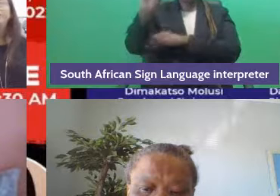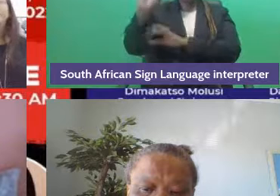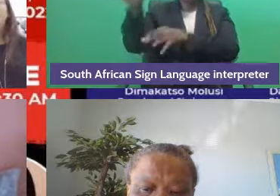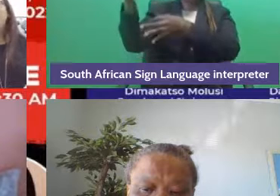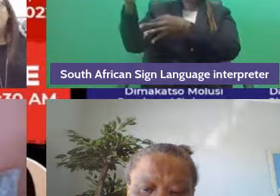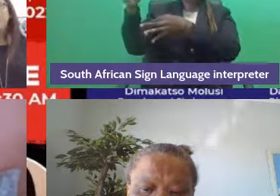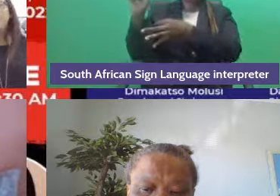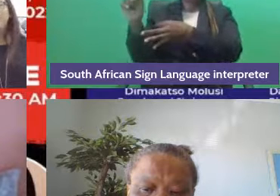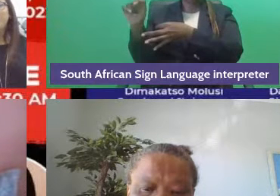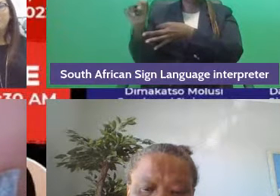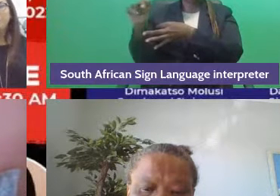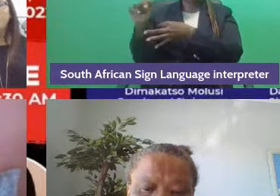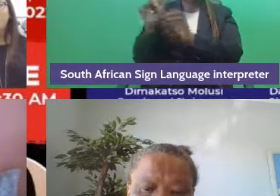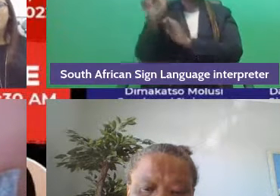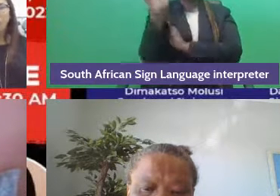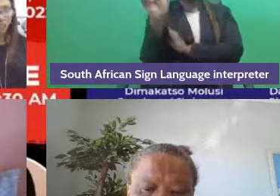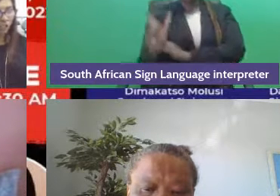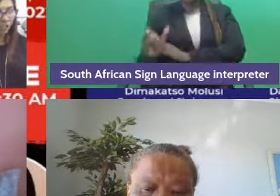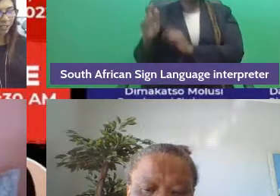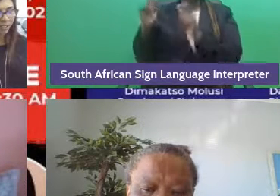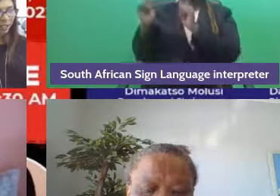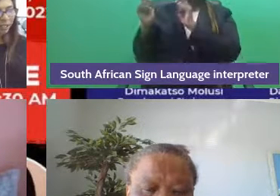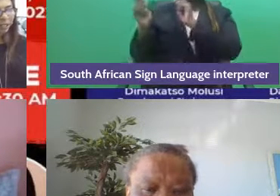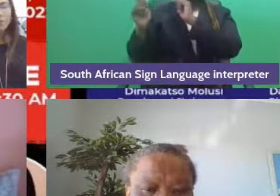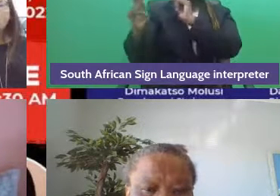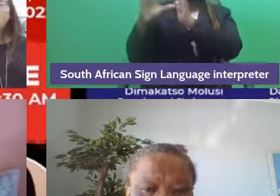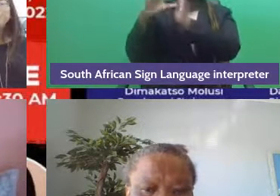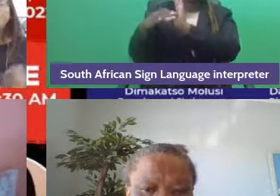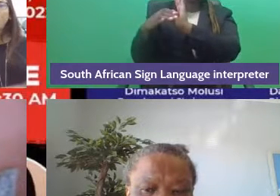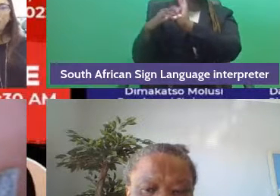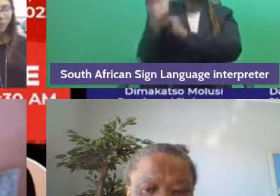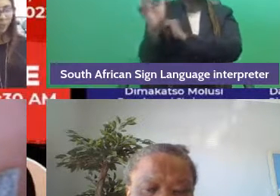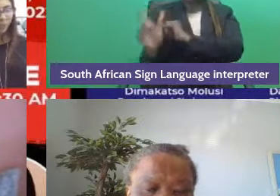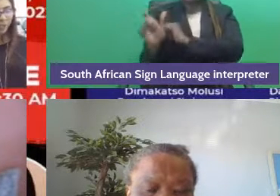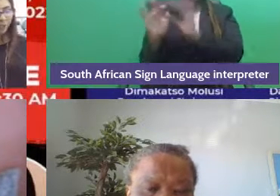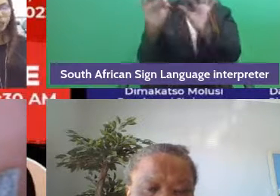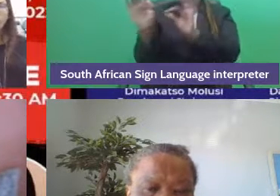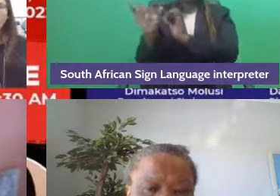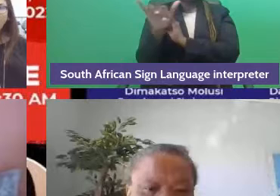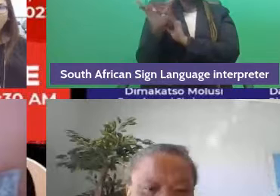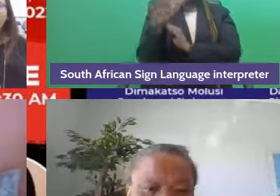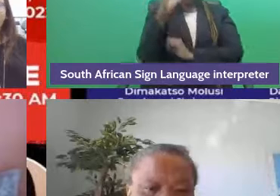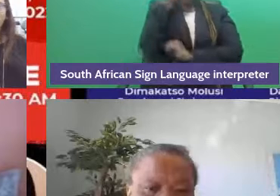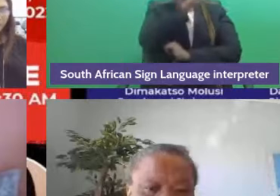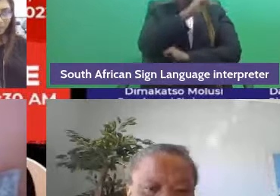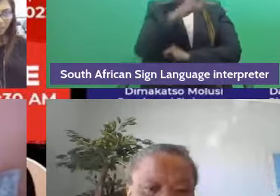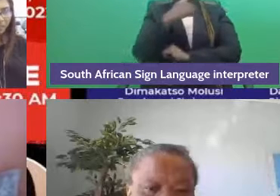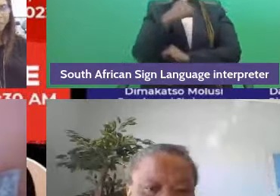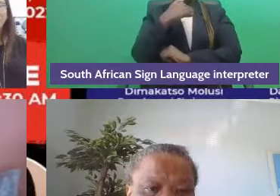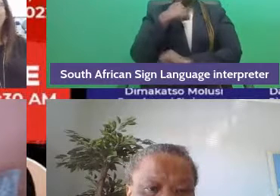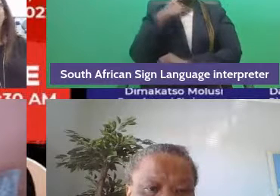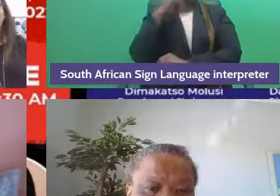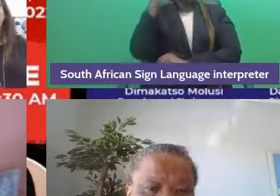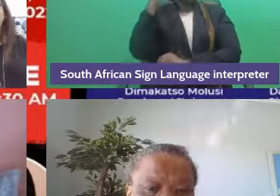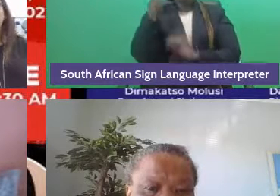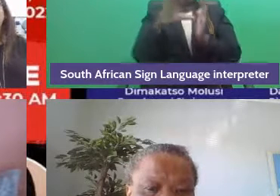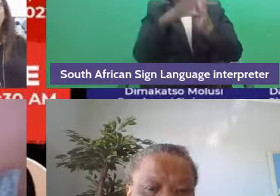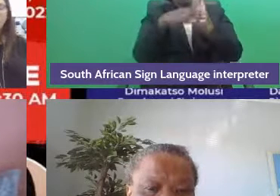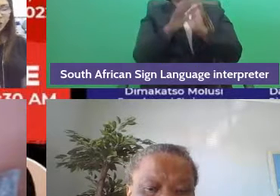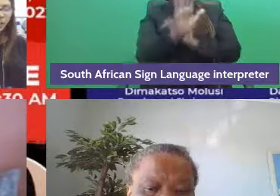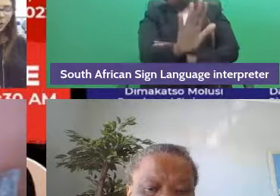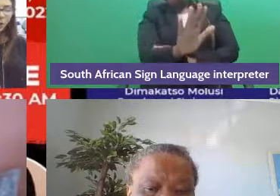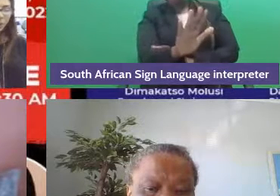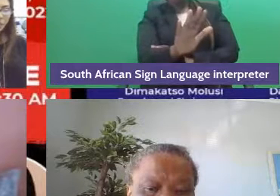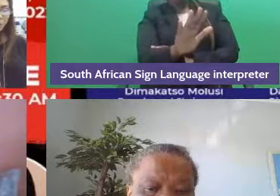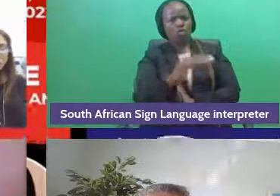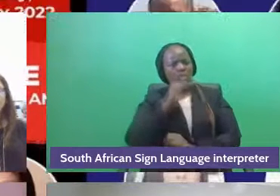Convention, terminology evolves and changes. Don't assume that if you know what the person's disability is, that